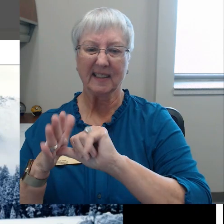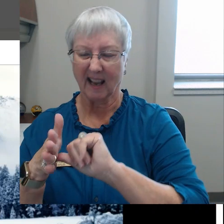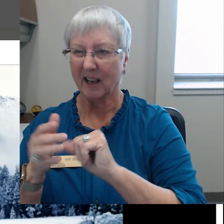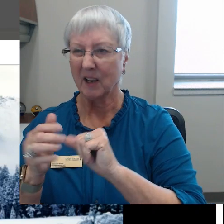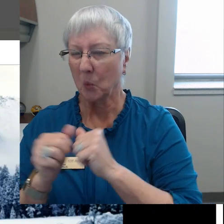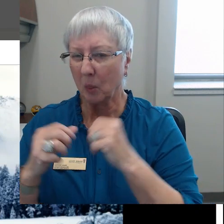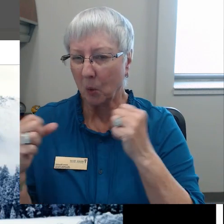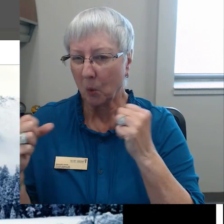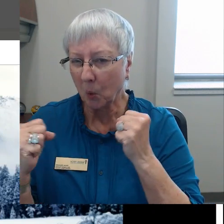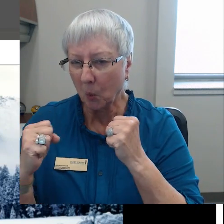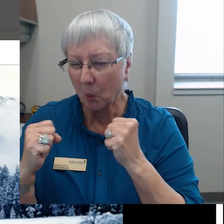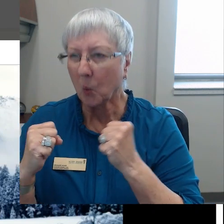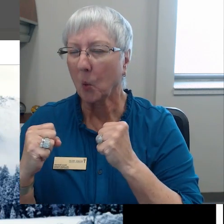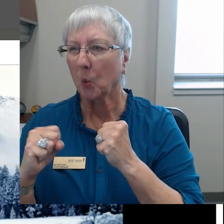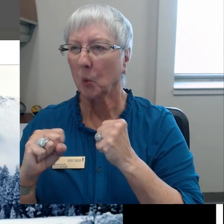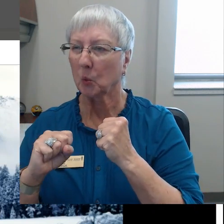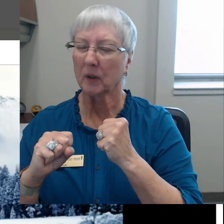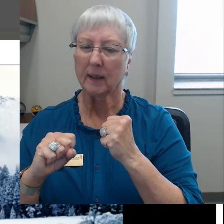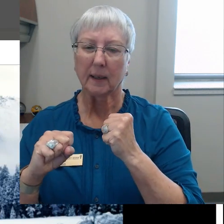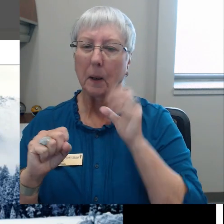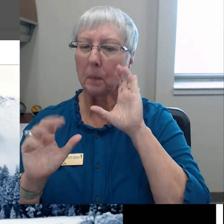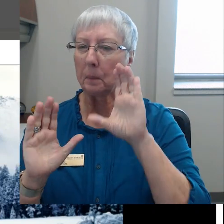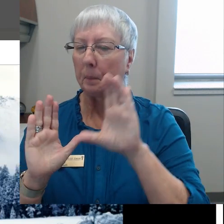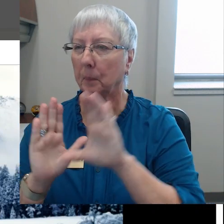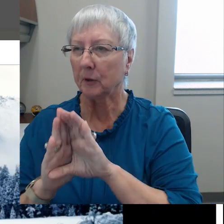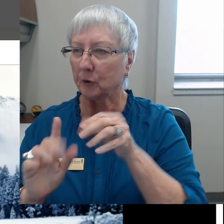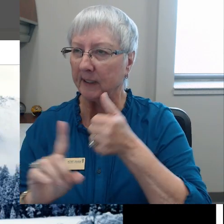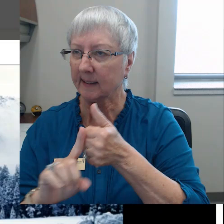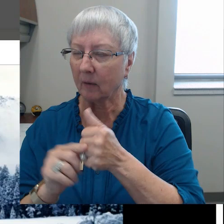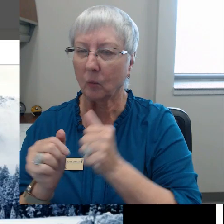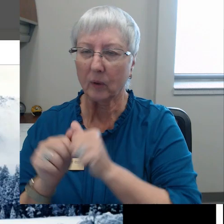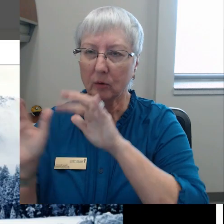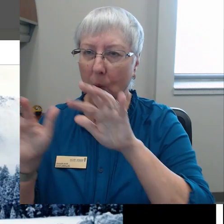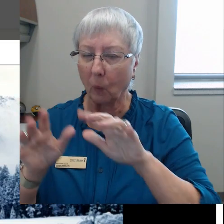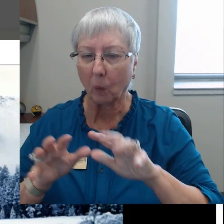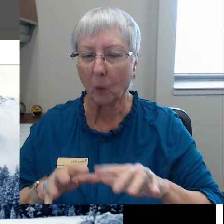the cold content in the image in a very effective way.